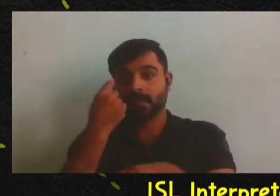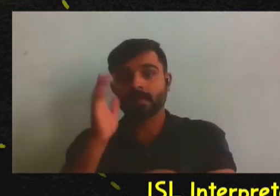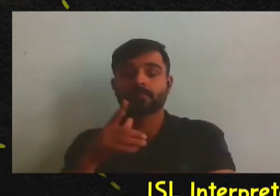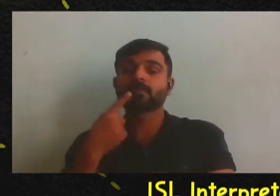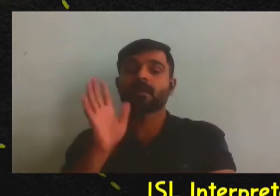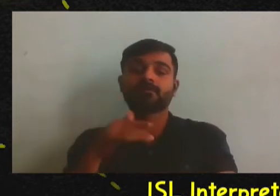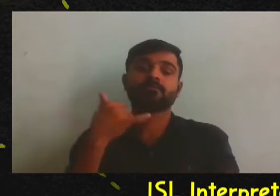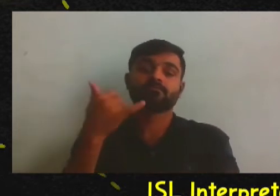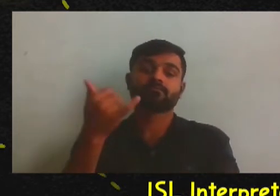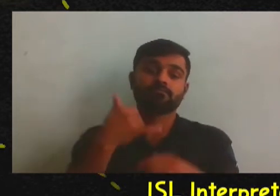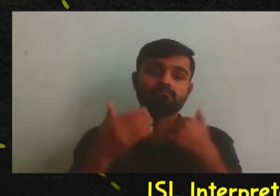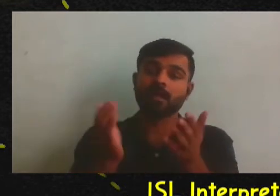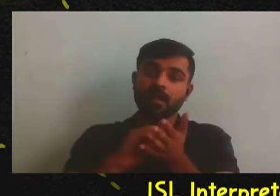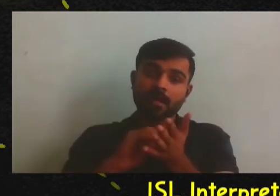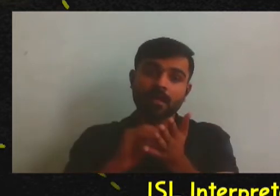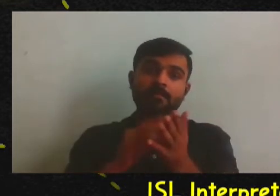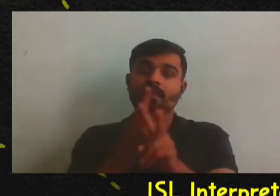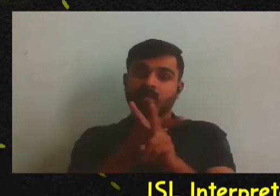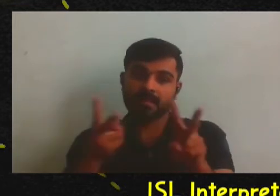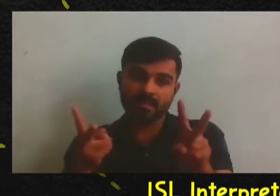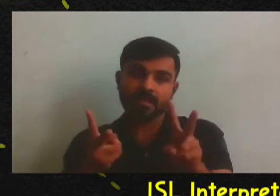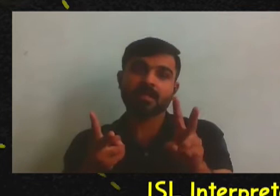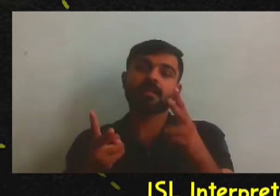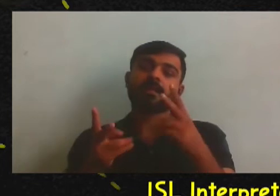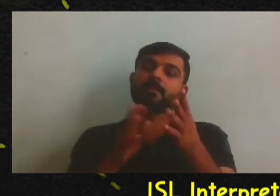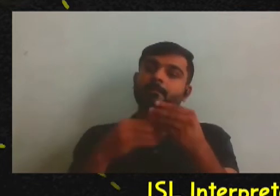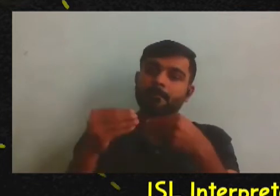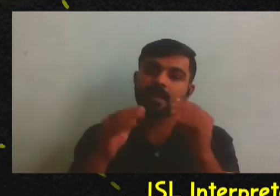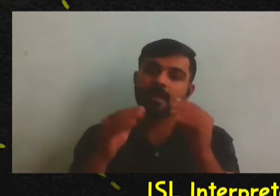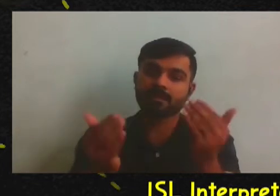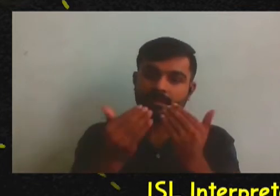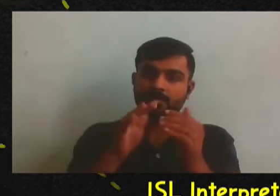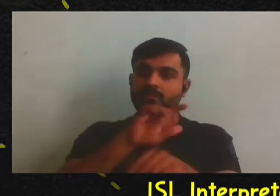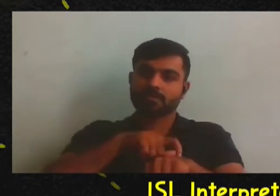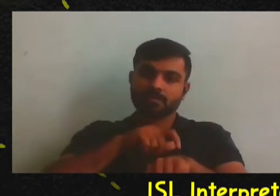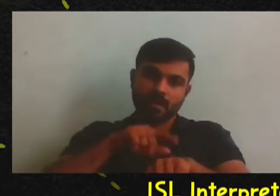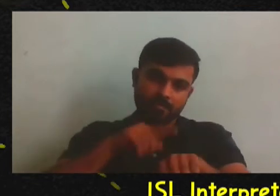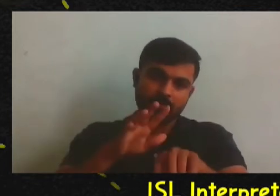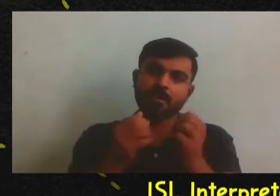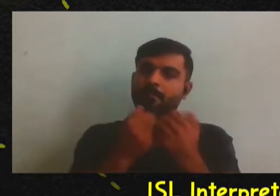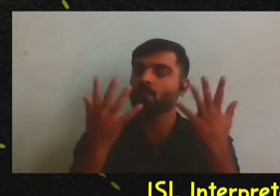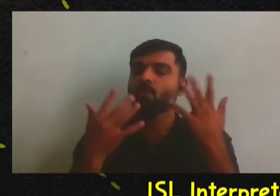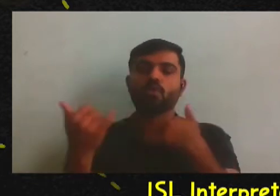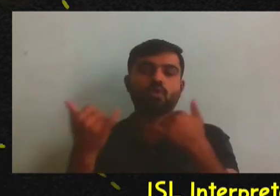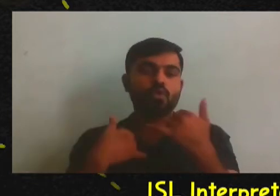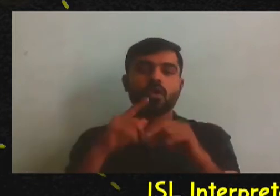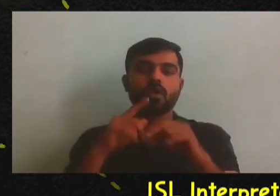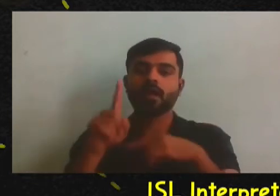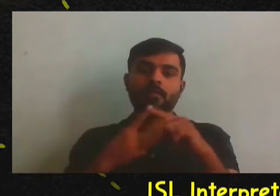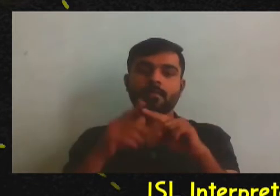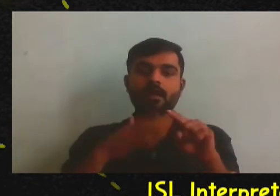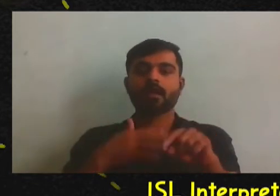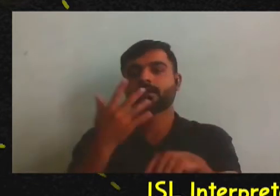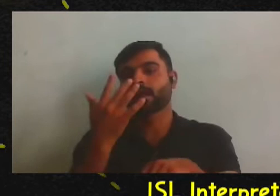call repeatedly to kind of get that support over time. But most of the calls are about, I have 5